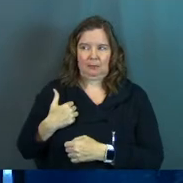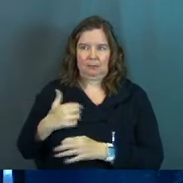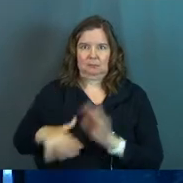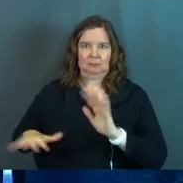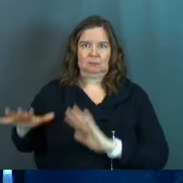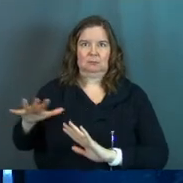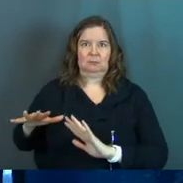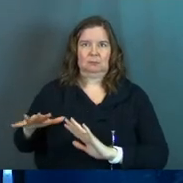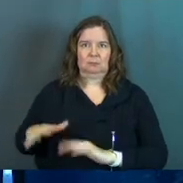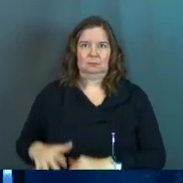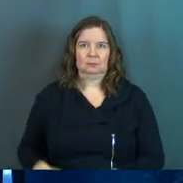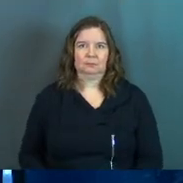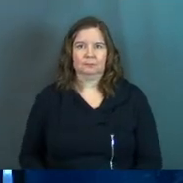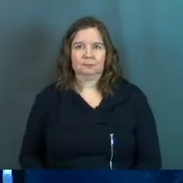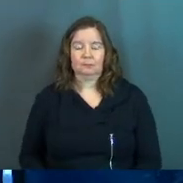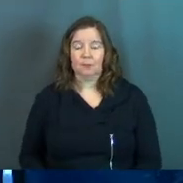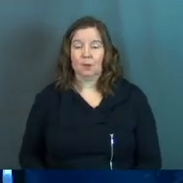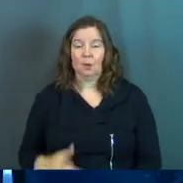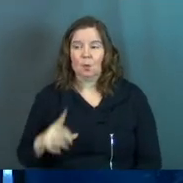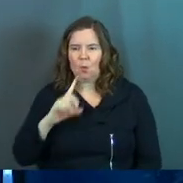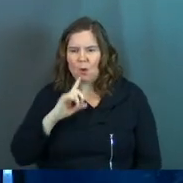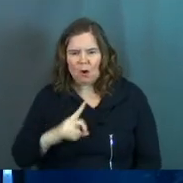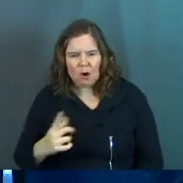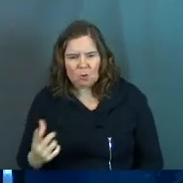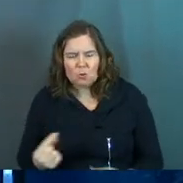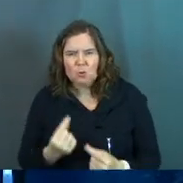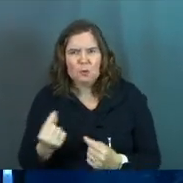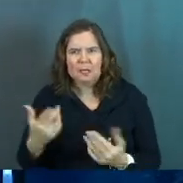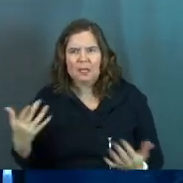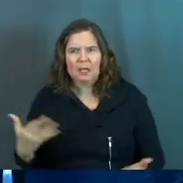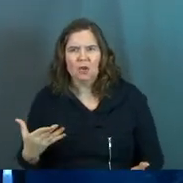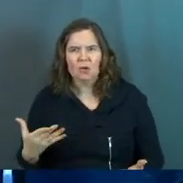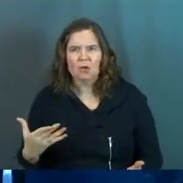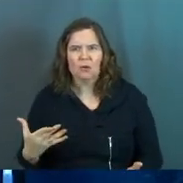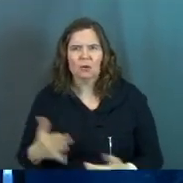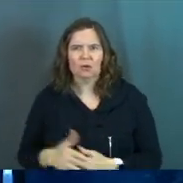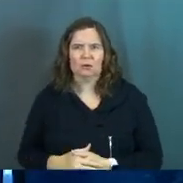face. What are you doing here?